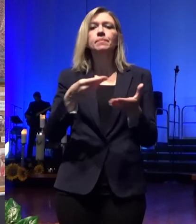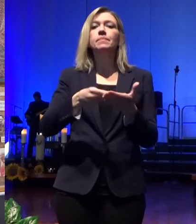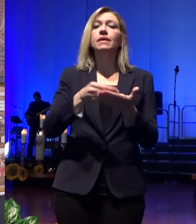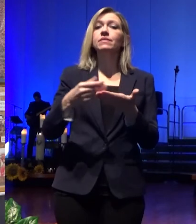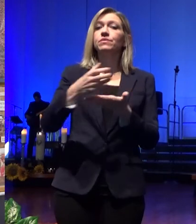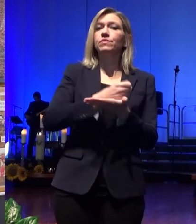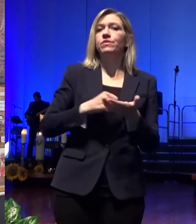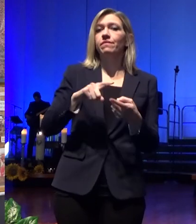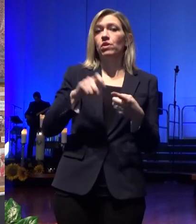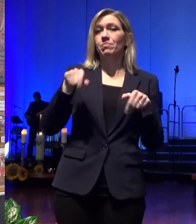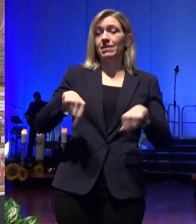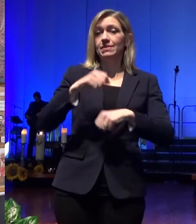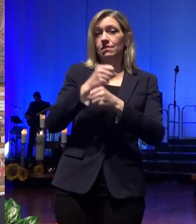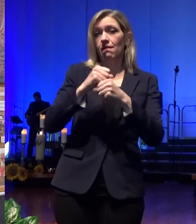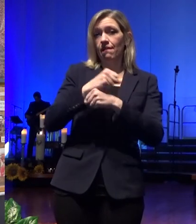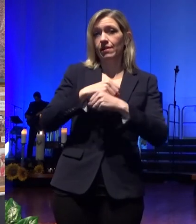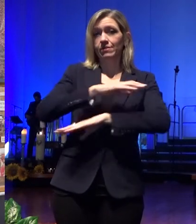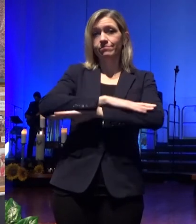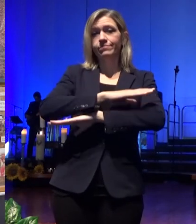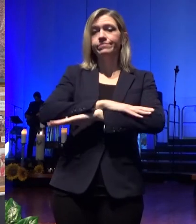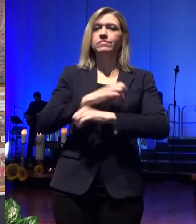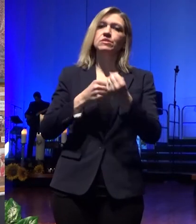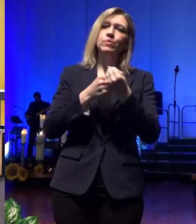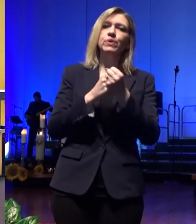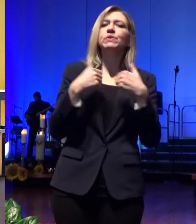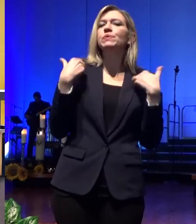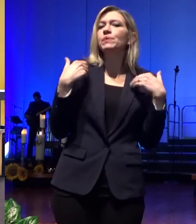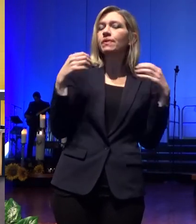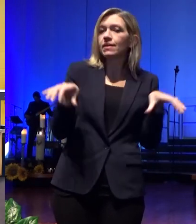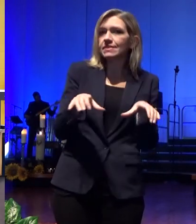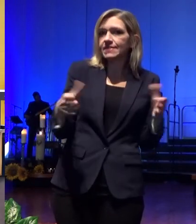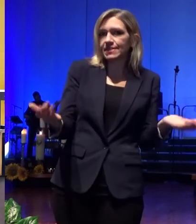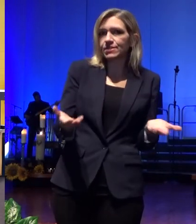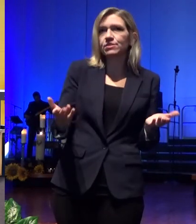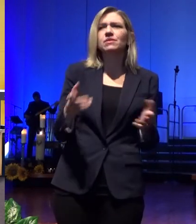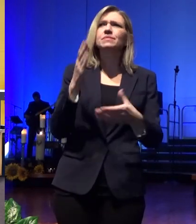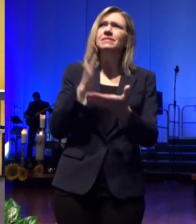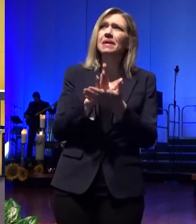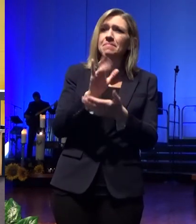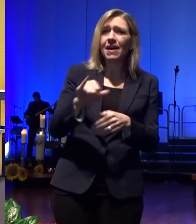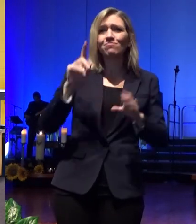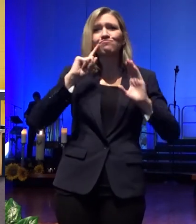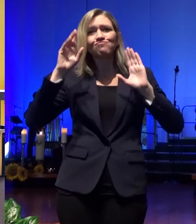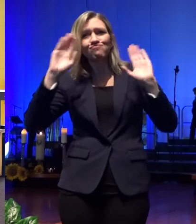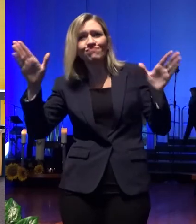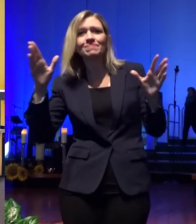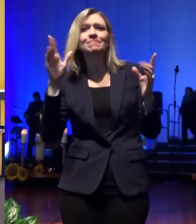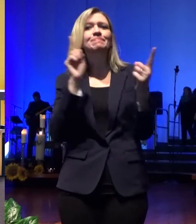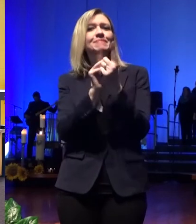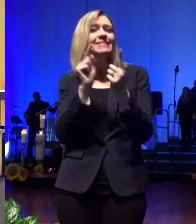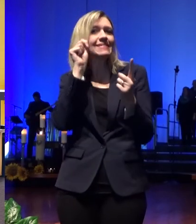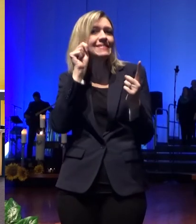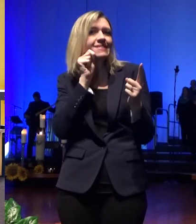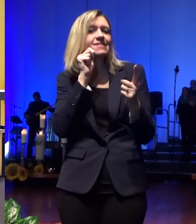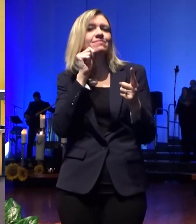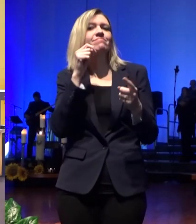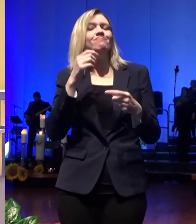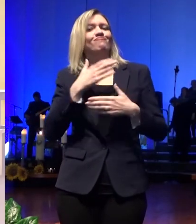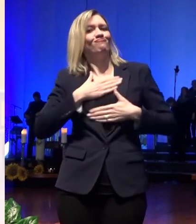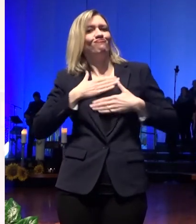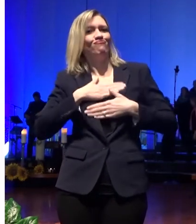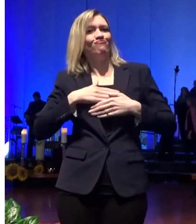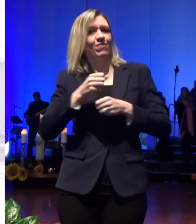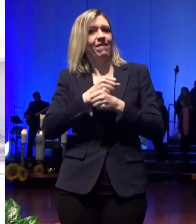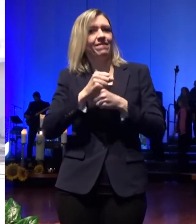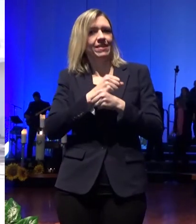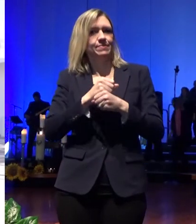cart go to support youth activities here at Mile High Church. So stop by, meet a teenager, have yourself a great cup of coffee. Here's what's coming